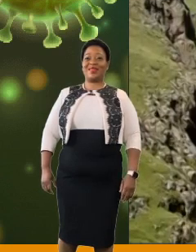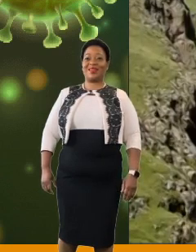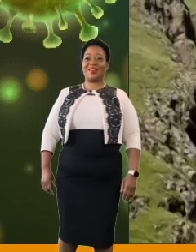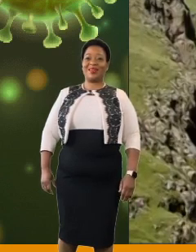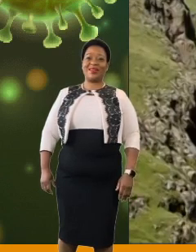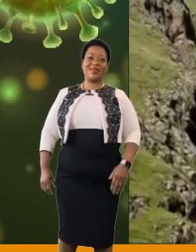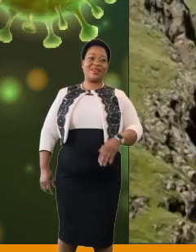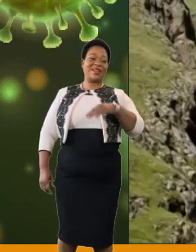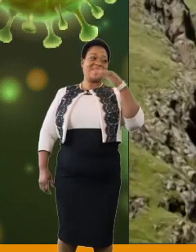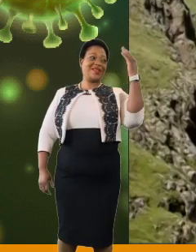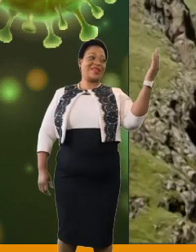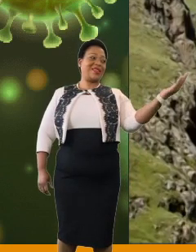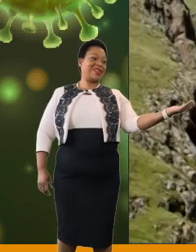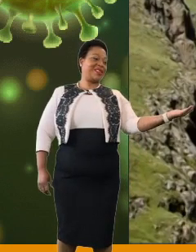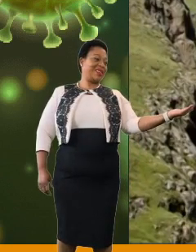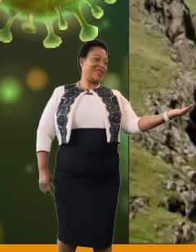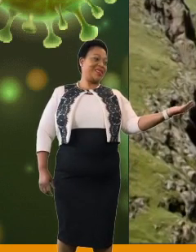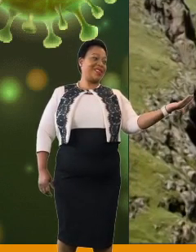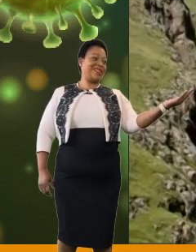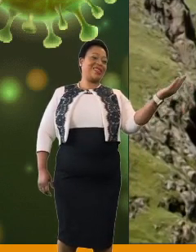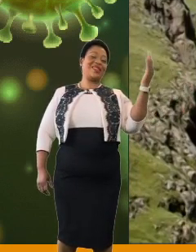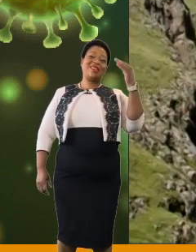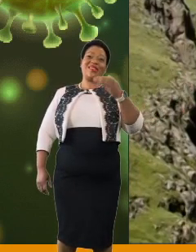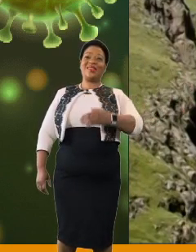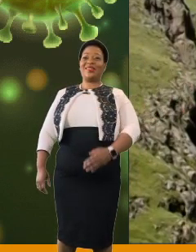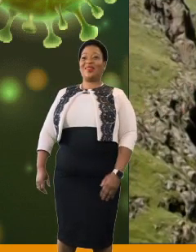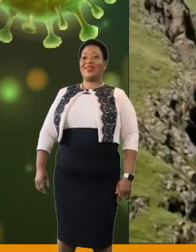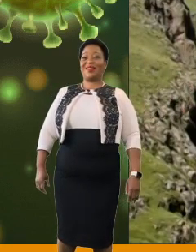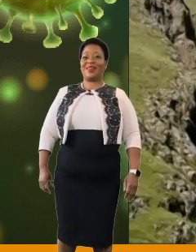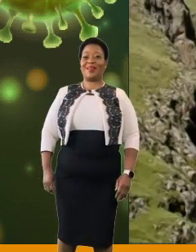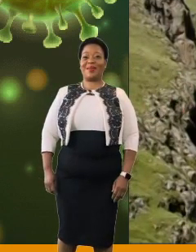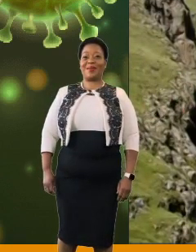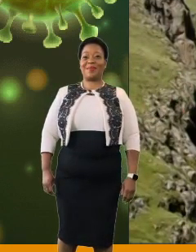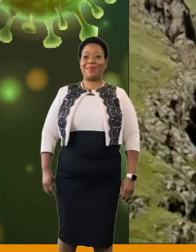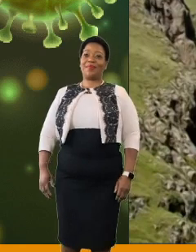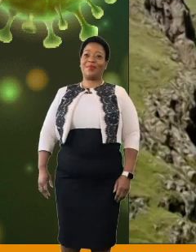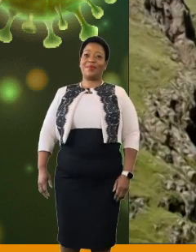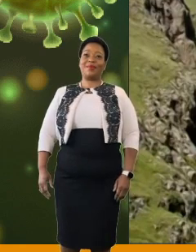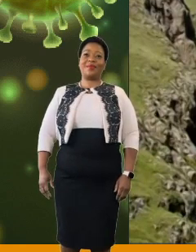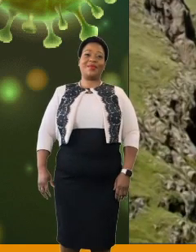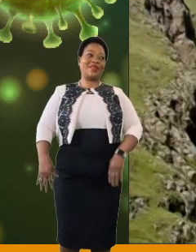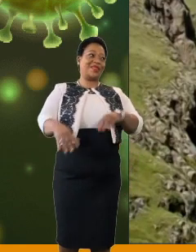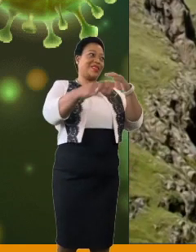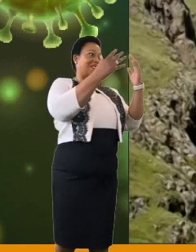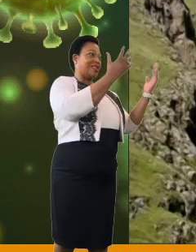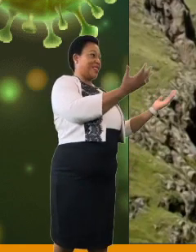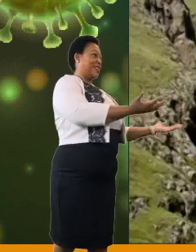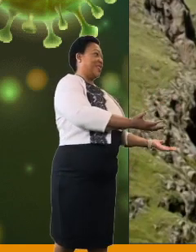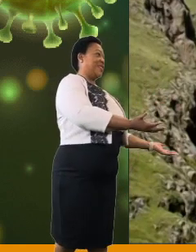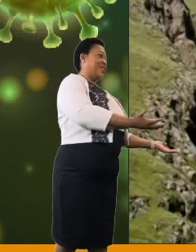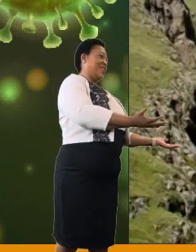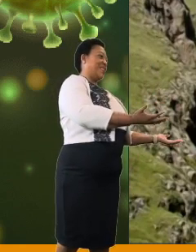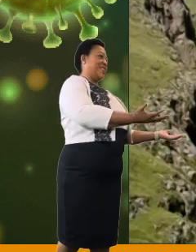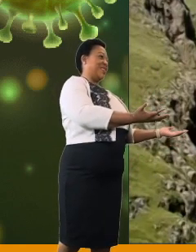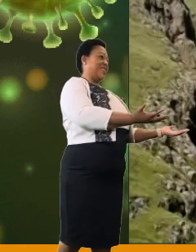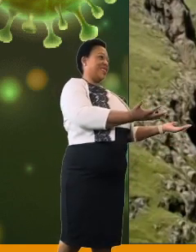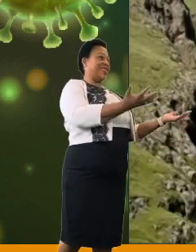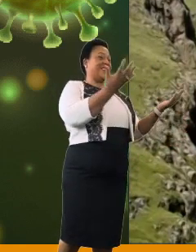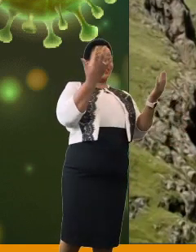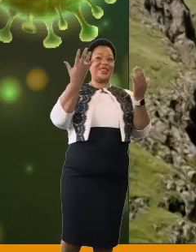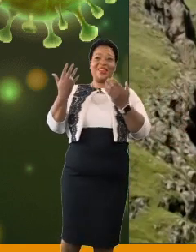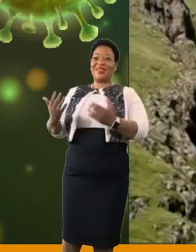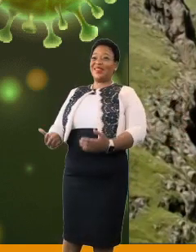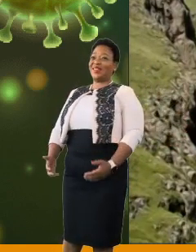up our province for business in the shorter space of time. I think just with